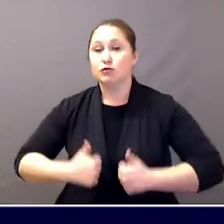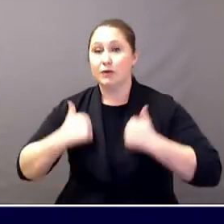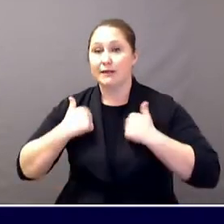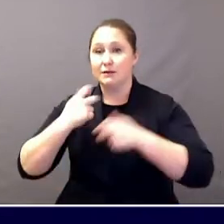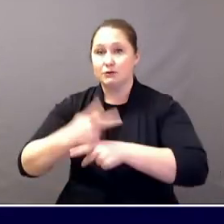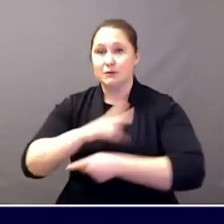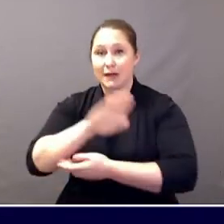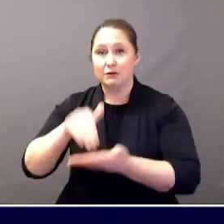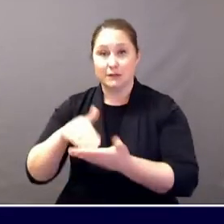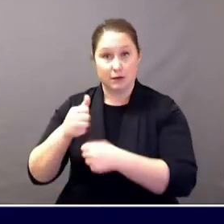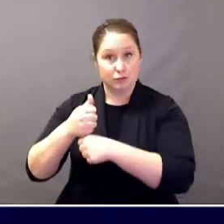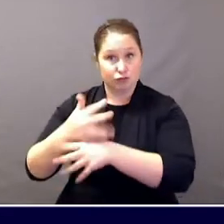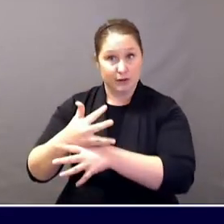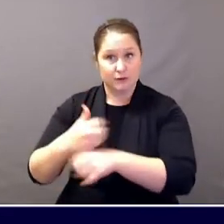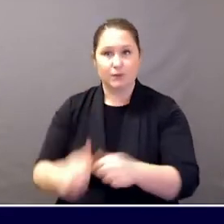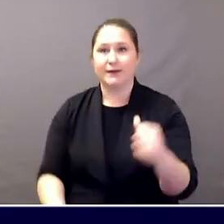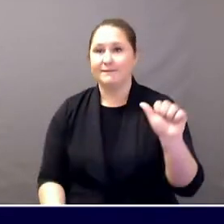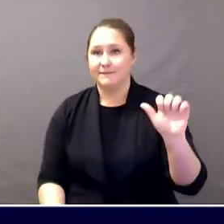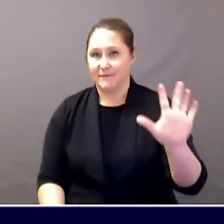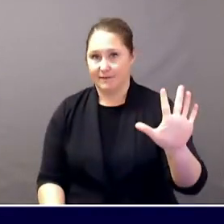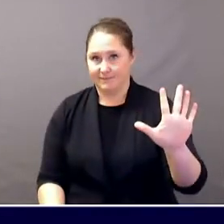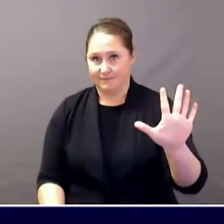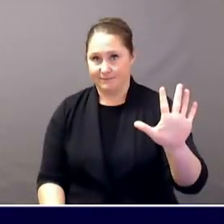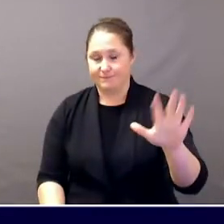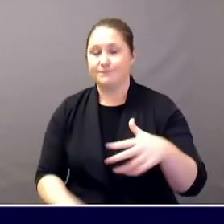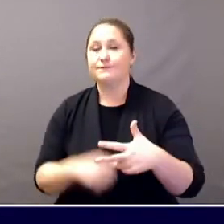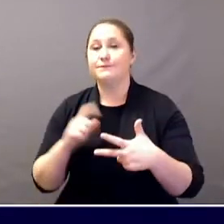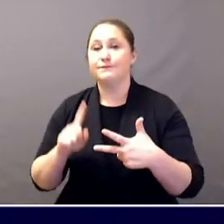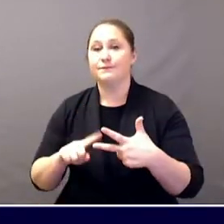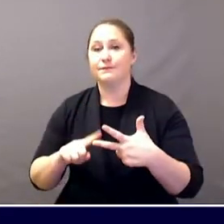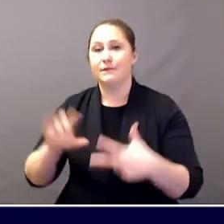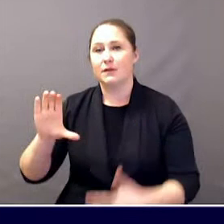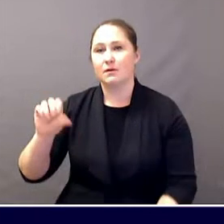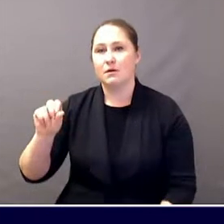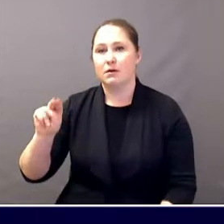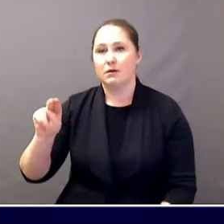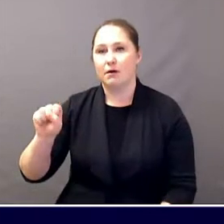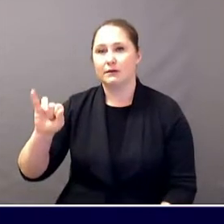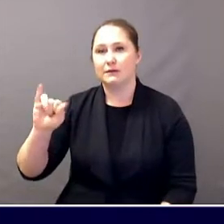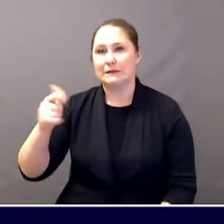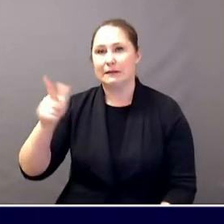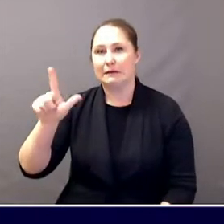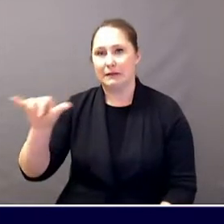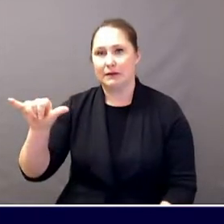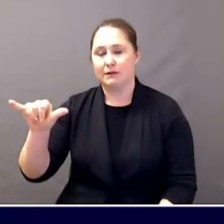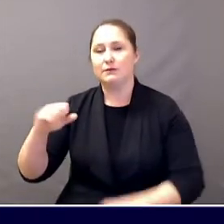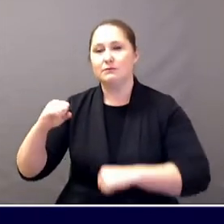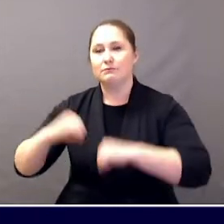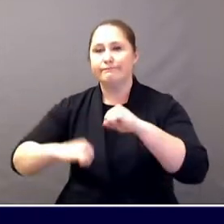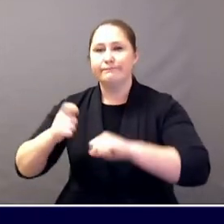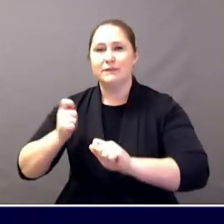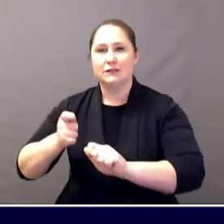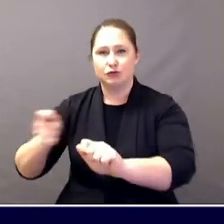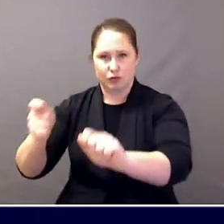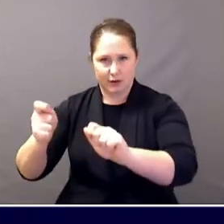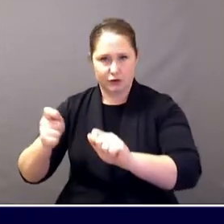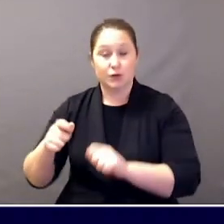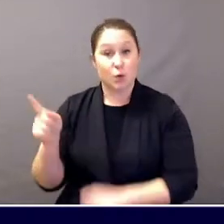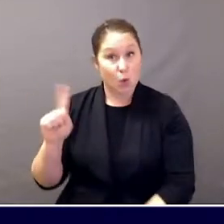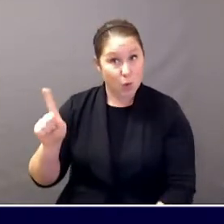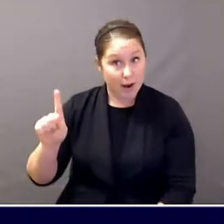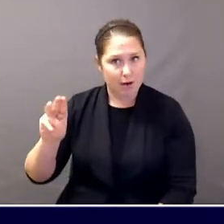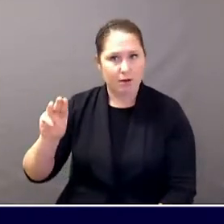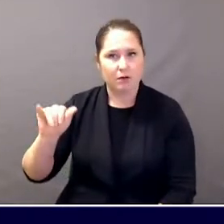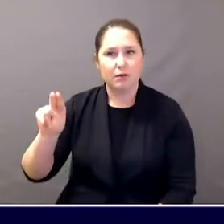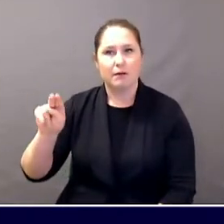aware of 5 cases. The third is at the Consigli construction site at Maine Molecular, where